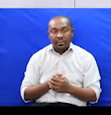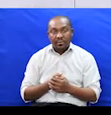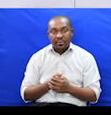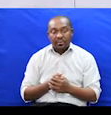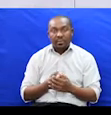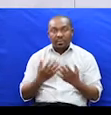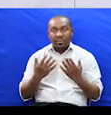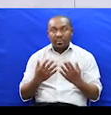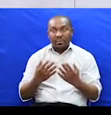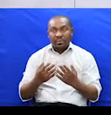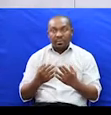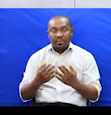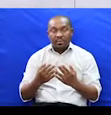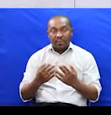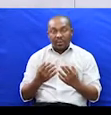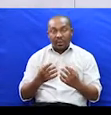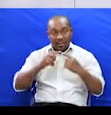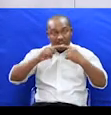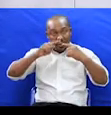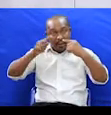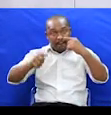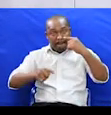So this is a positive sphere,